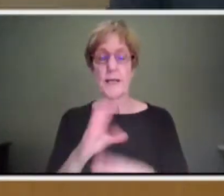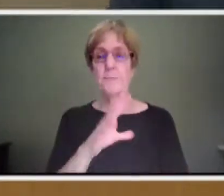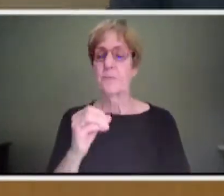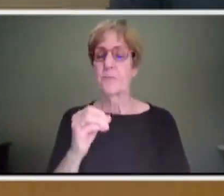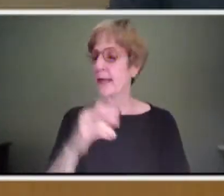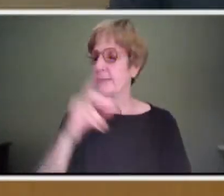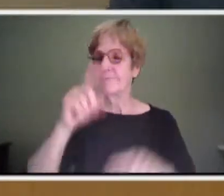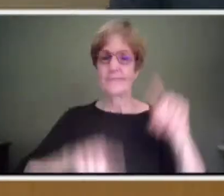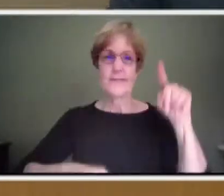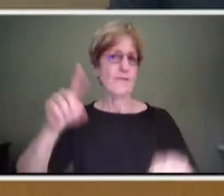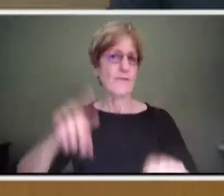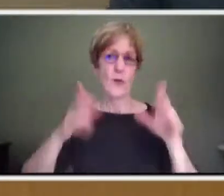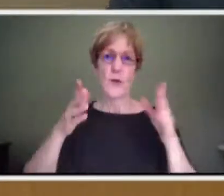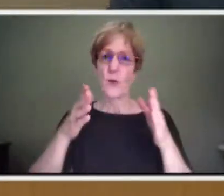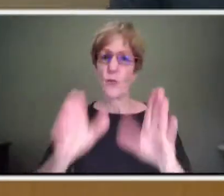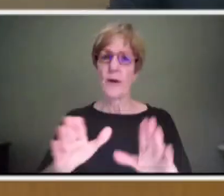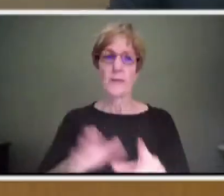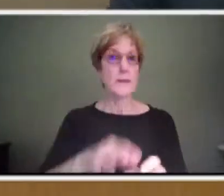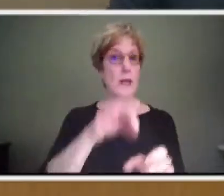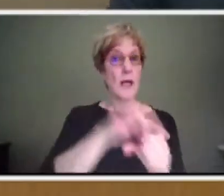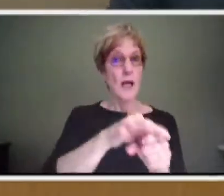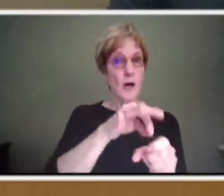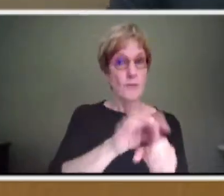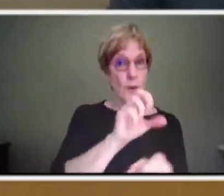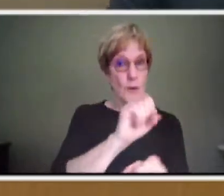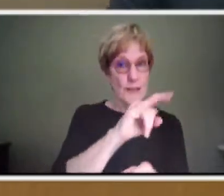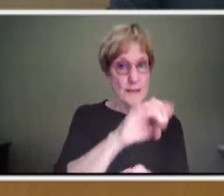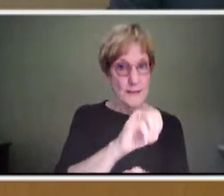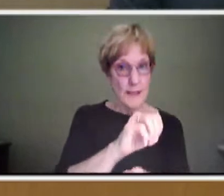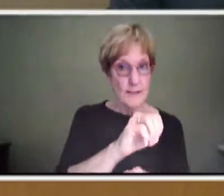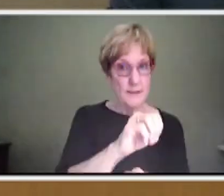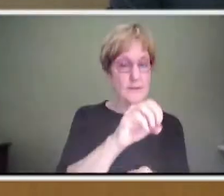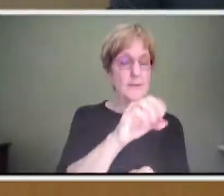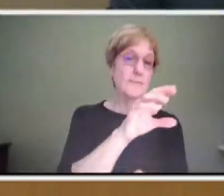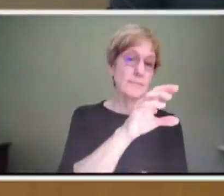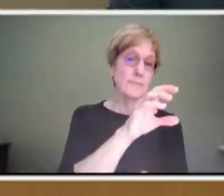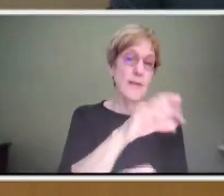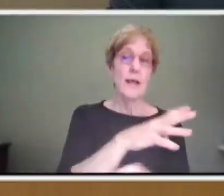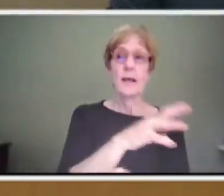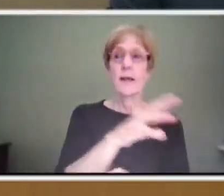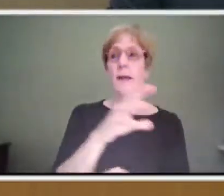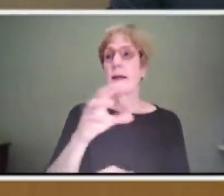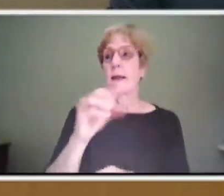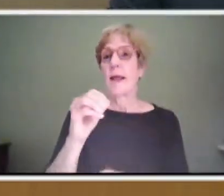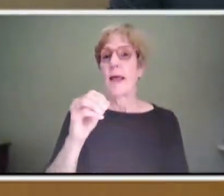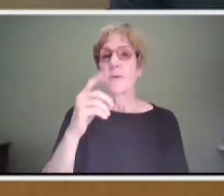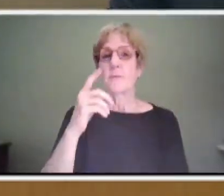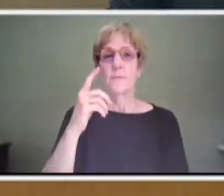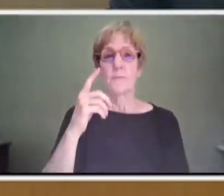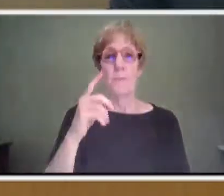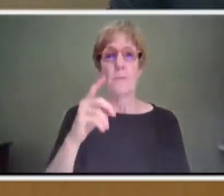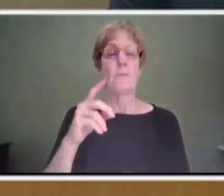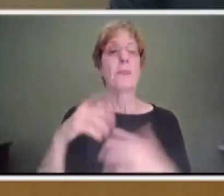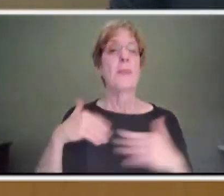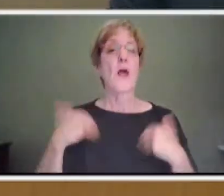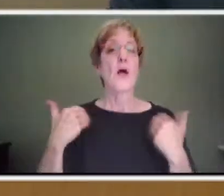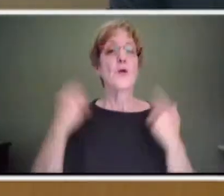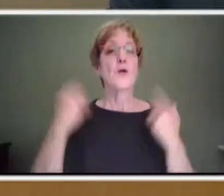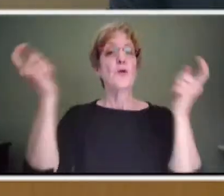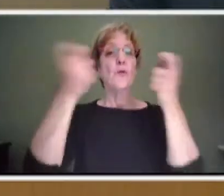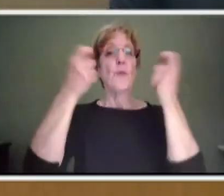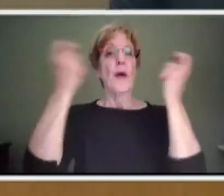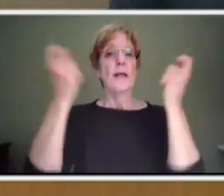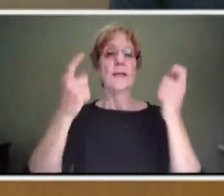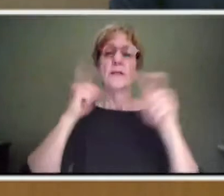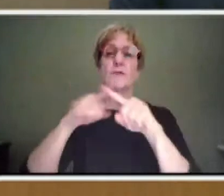ways as an early voting site, as well as working to have youth rallies for some partner